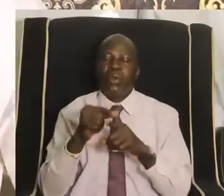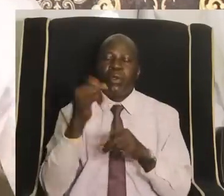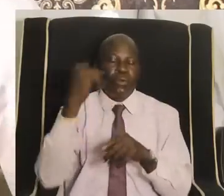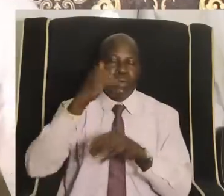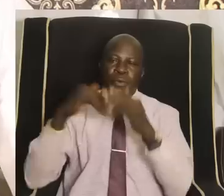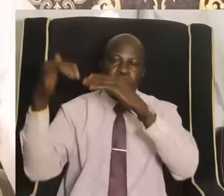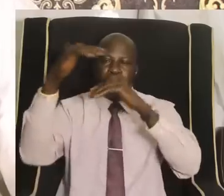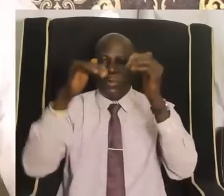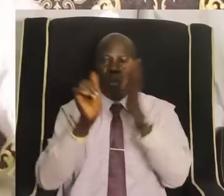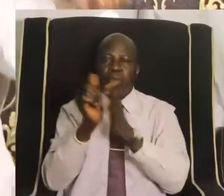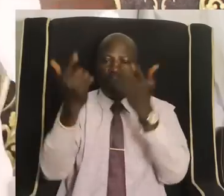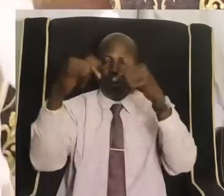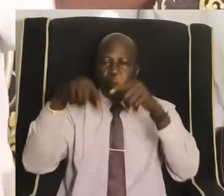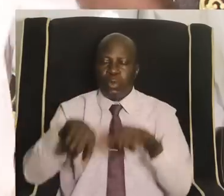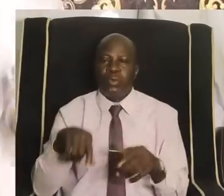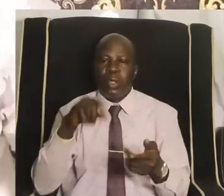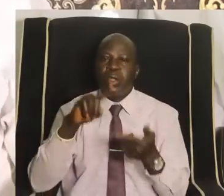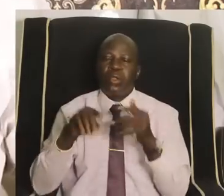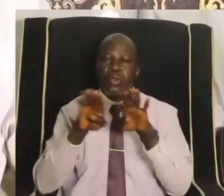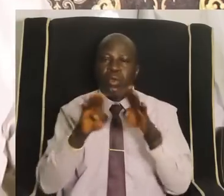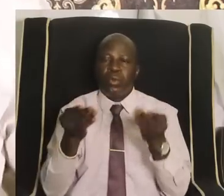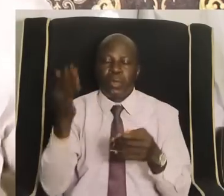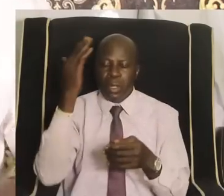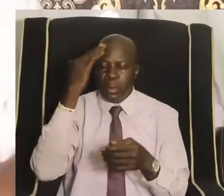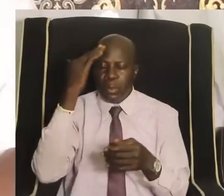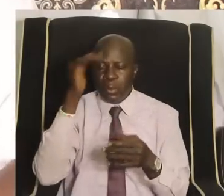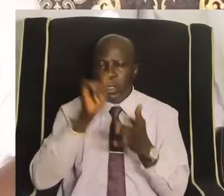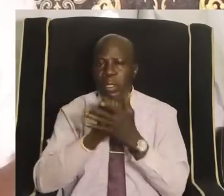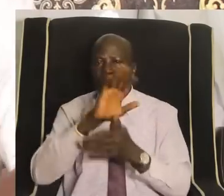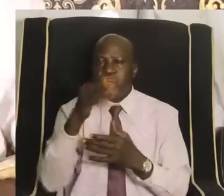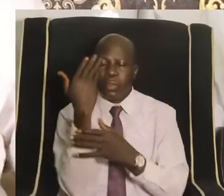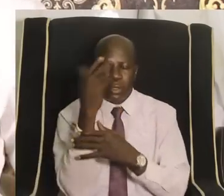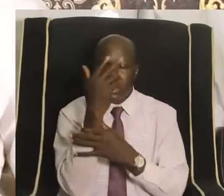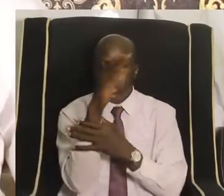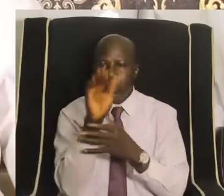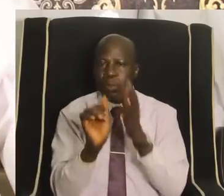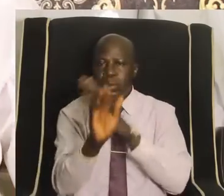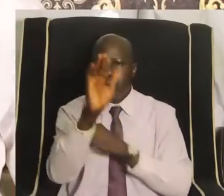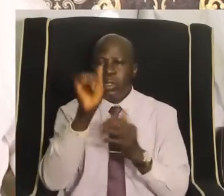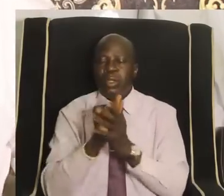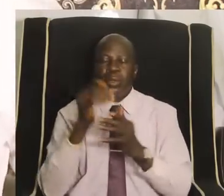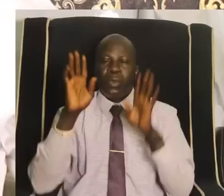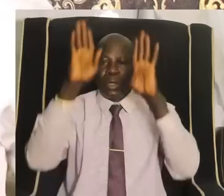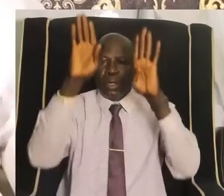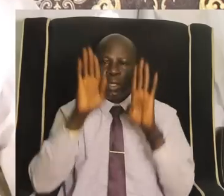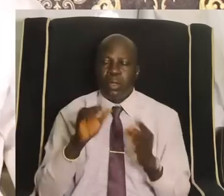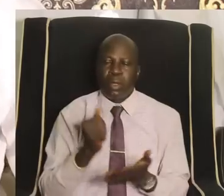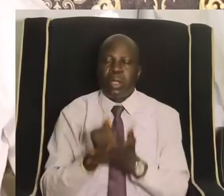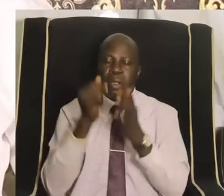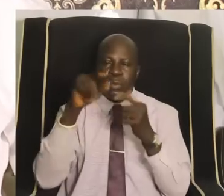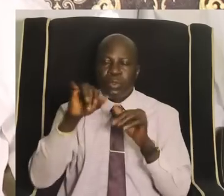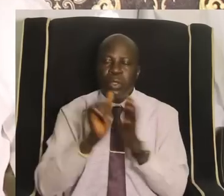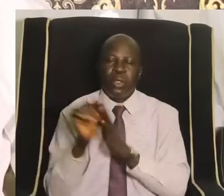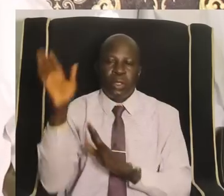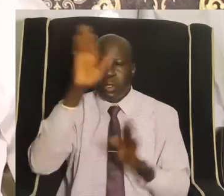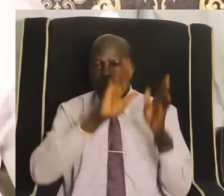ajáde olúwa rán mi sí ọ́ wojú la fún ọmọ wọ́n da ogún wọ̀njọ́ lọ you be delay you no move